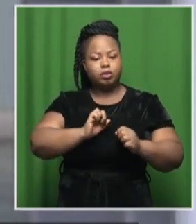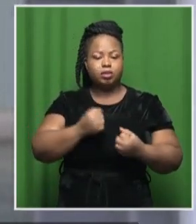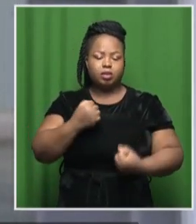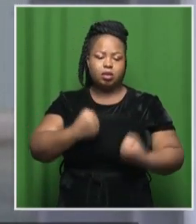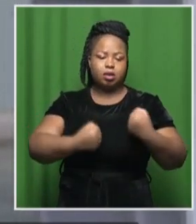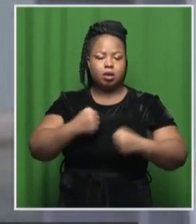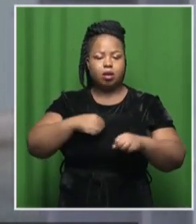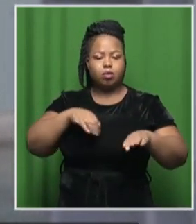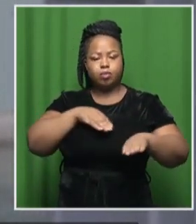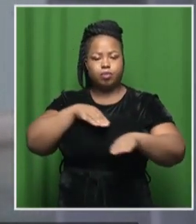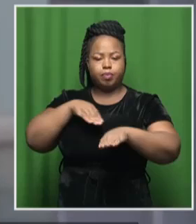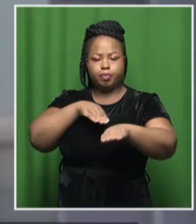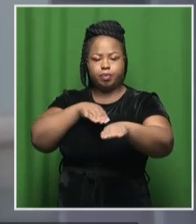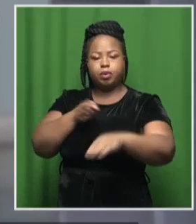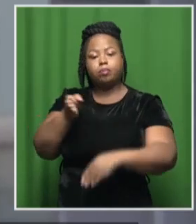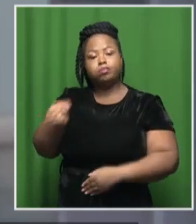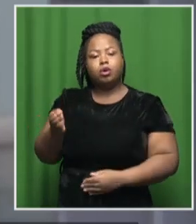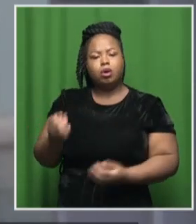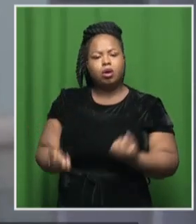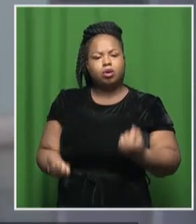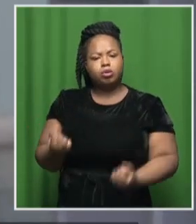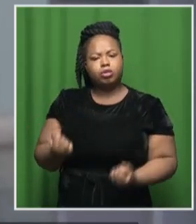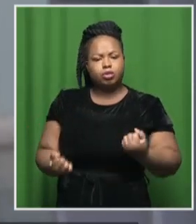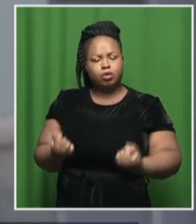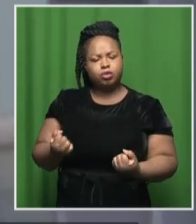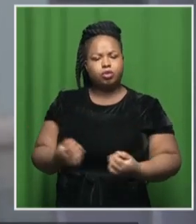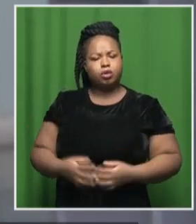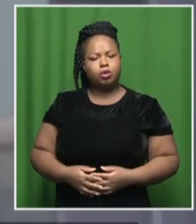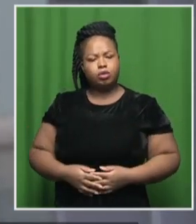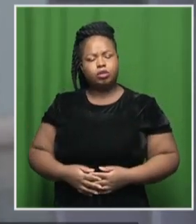now arrived at the court. She is handing herself over. So let's quickly